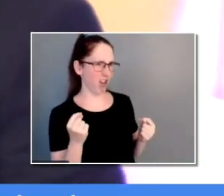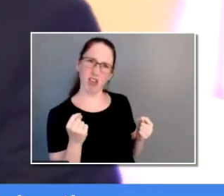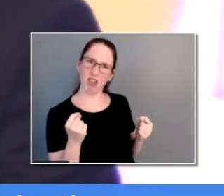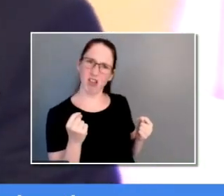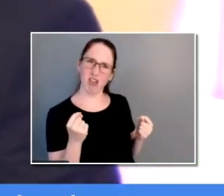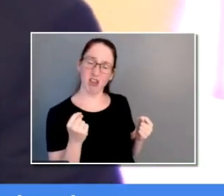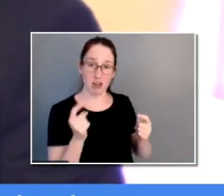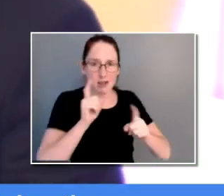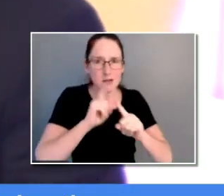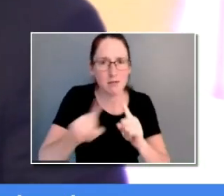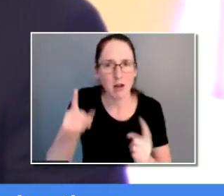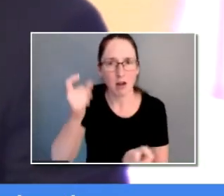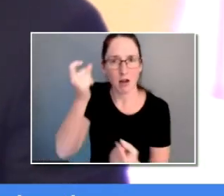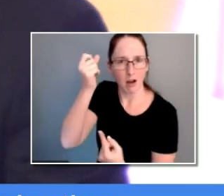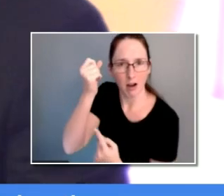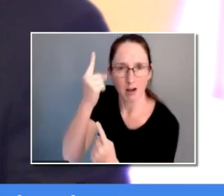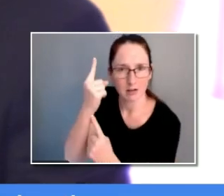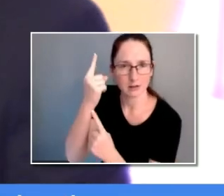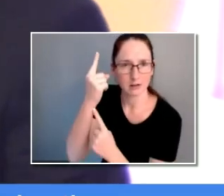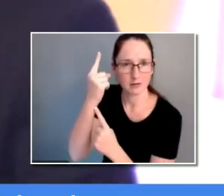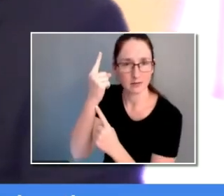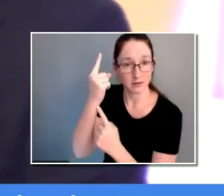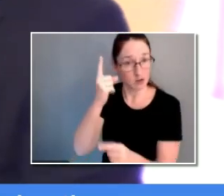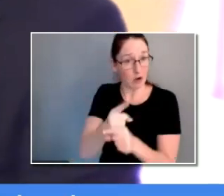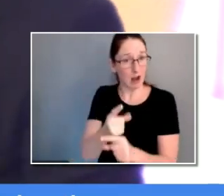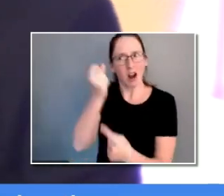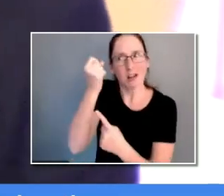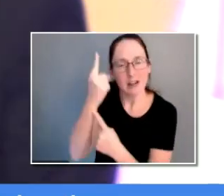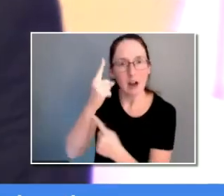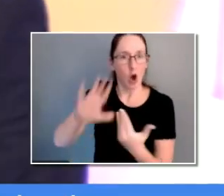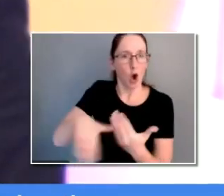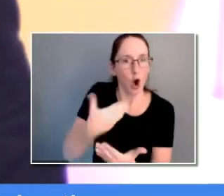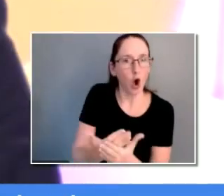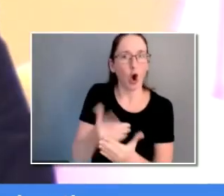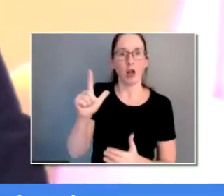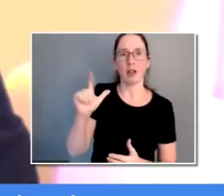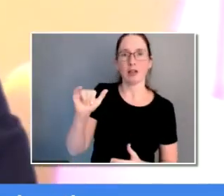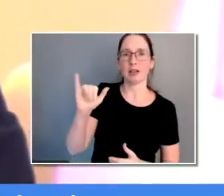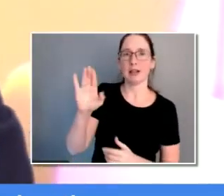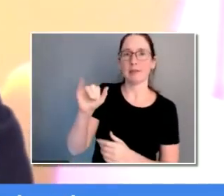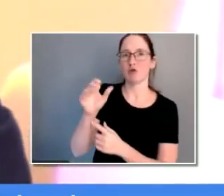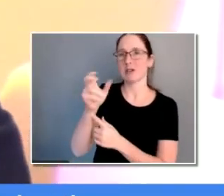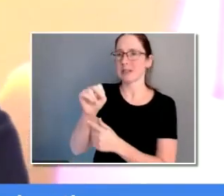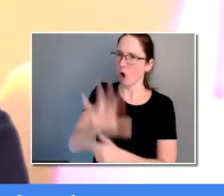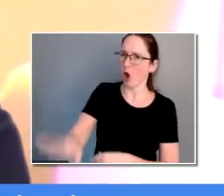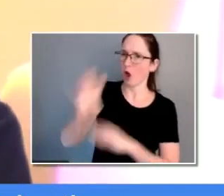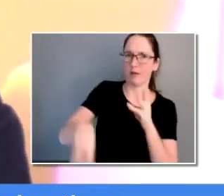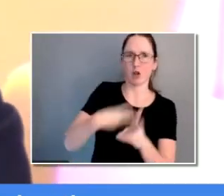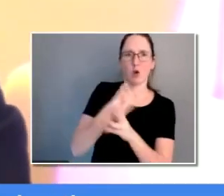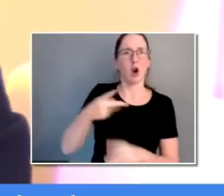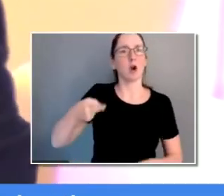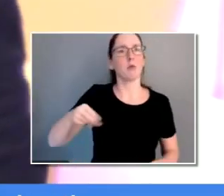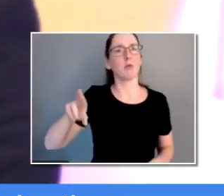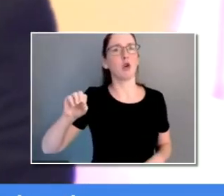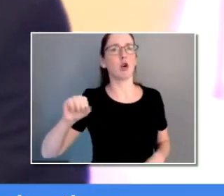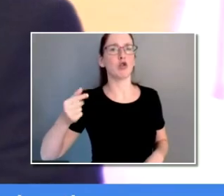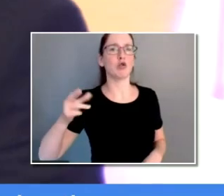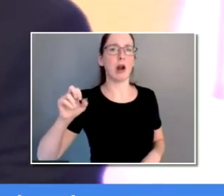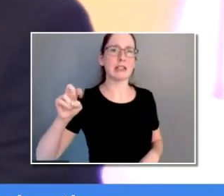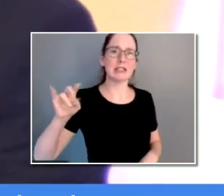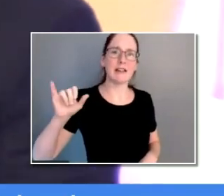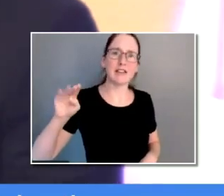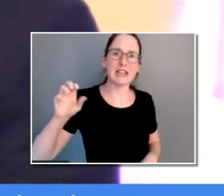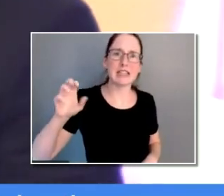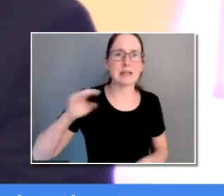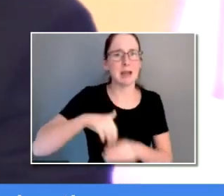But just understand, right, that all the liberalism in the world, all the progressivism in the world, all the stated